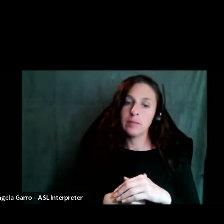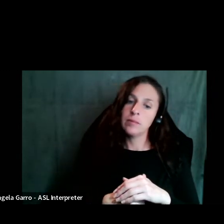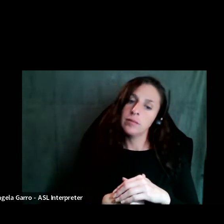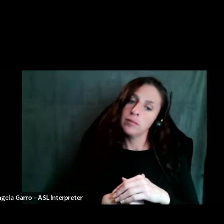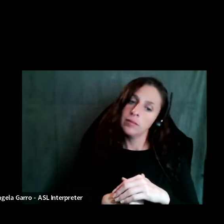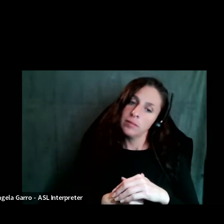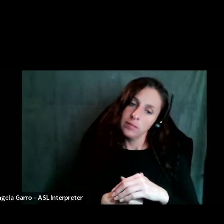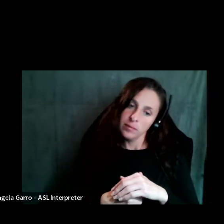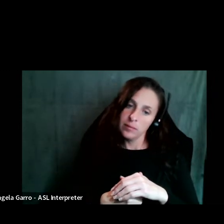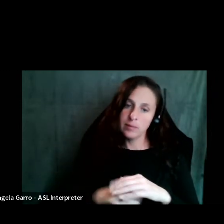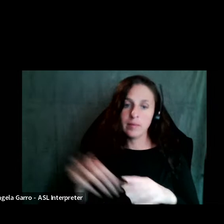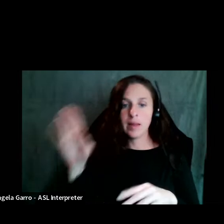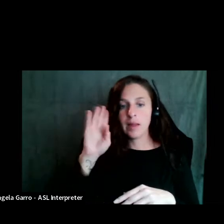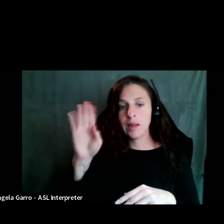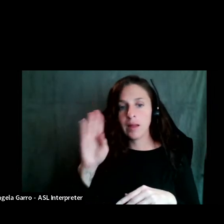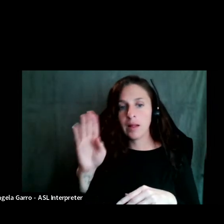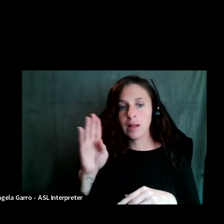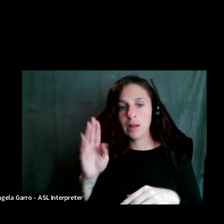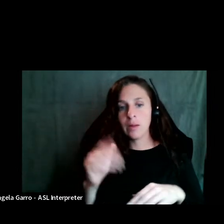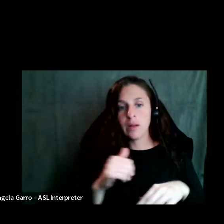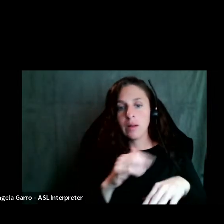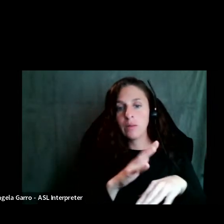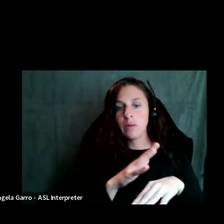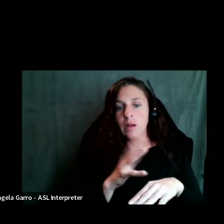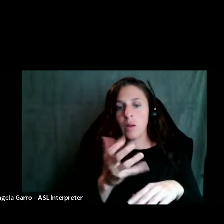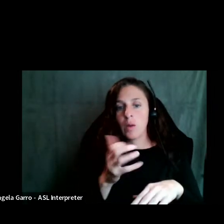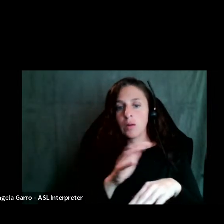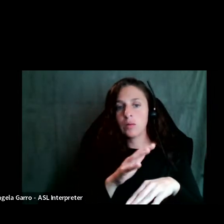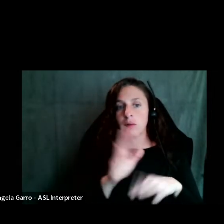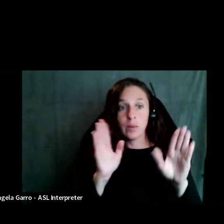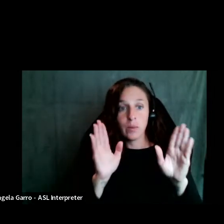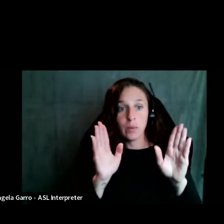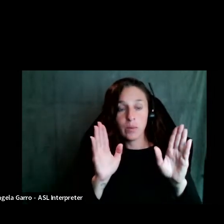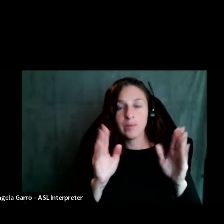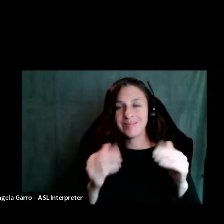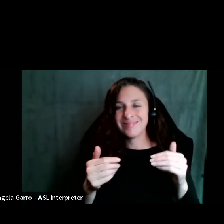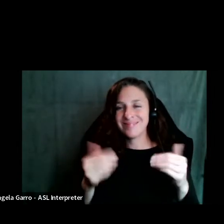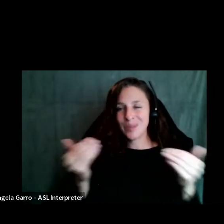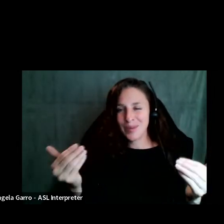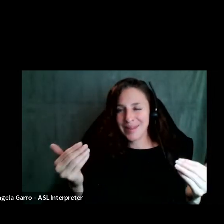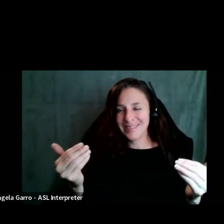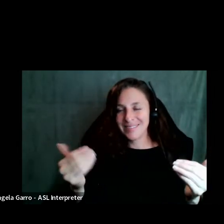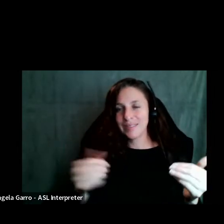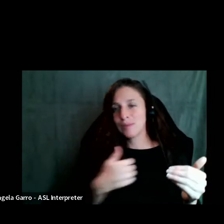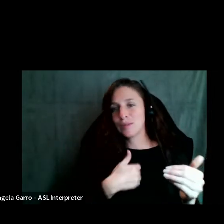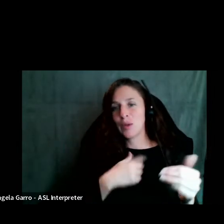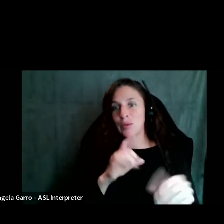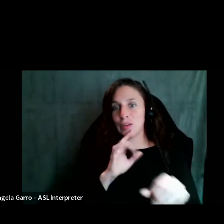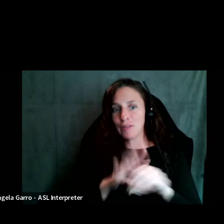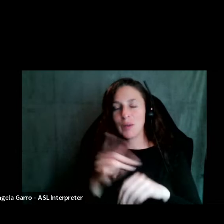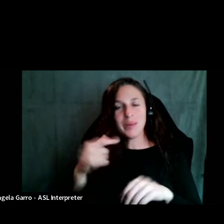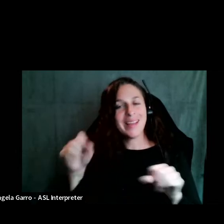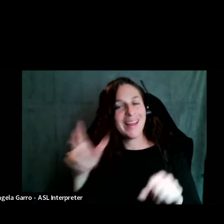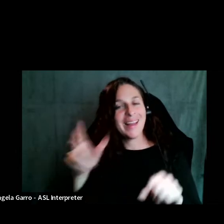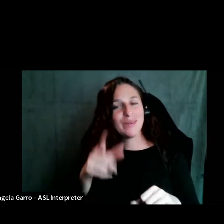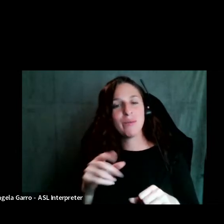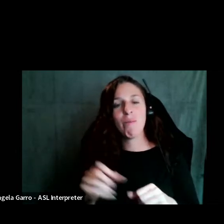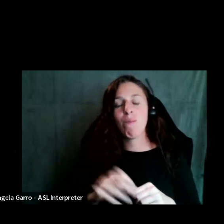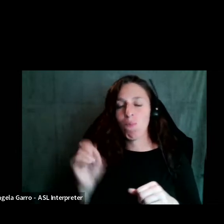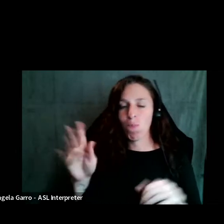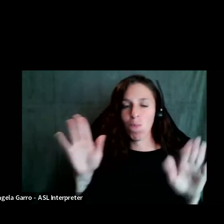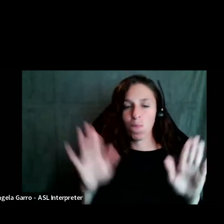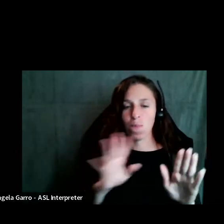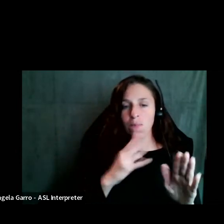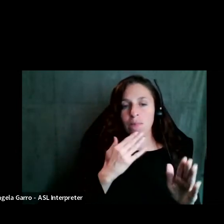Hello. I wanted to call in. Hello? Yeah, go ahead. Sorry, I just wanted to confirm we can hear you. Okay, great,